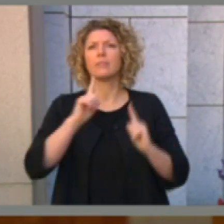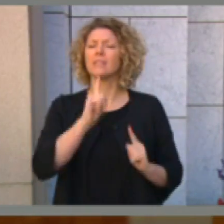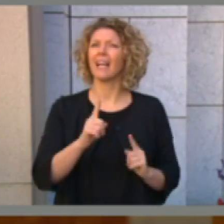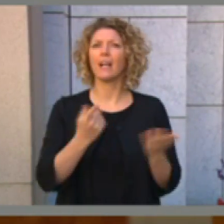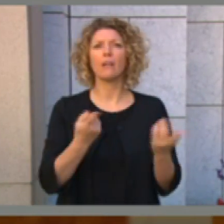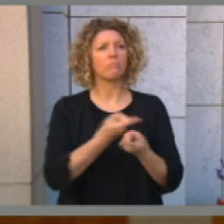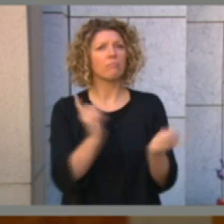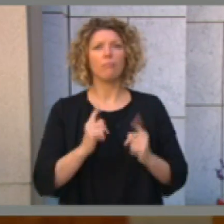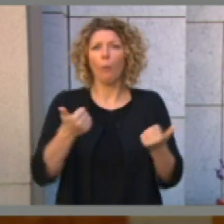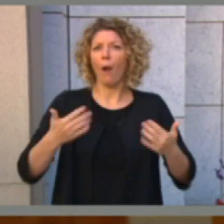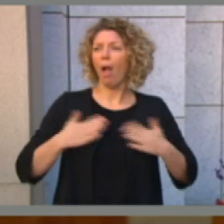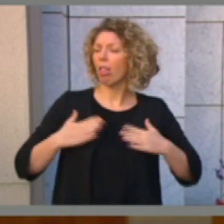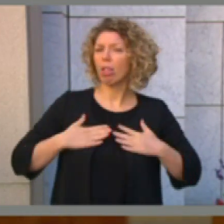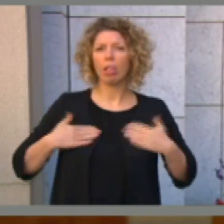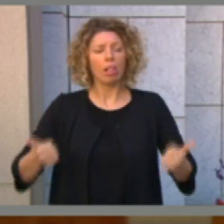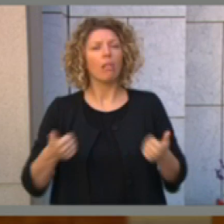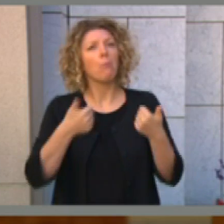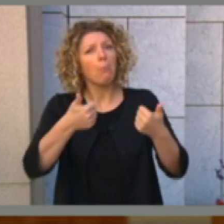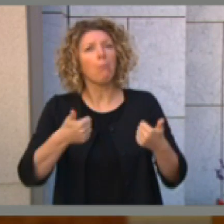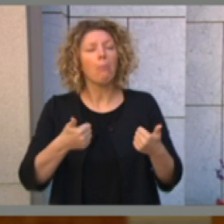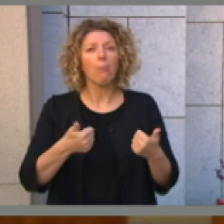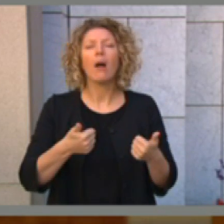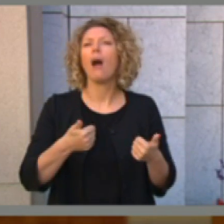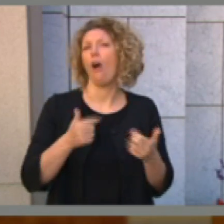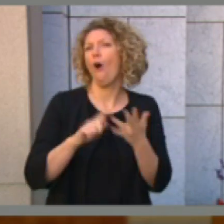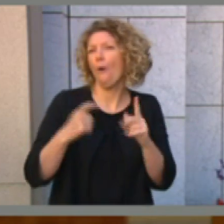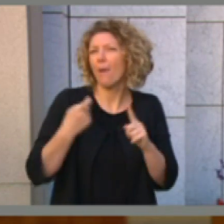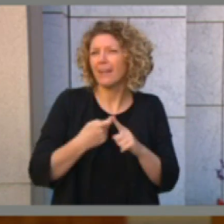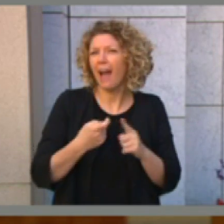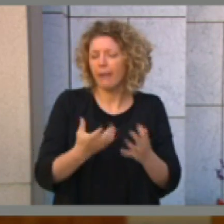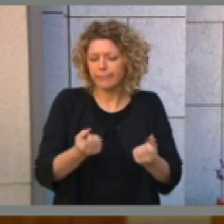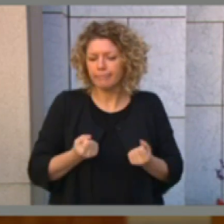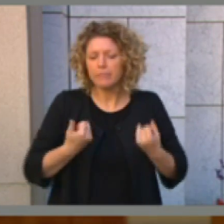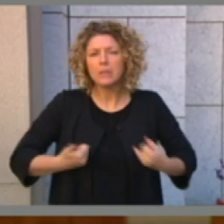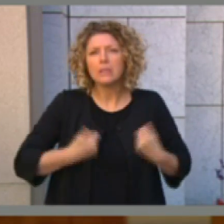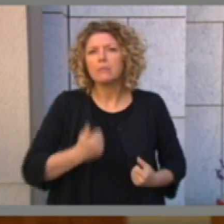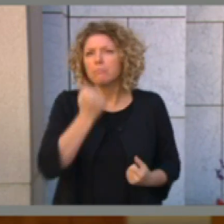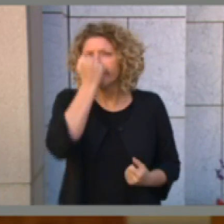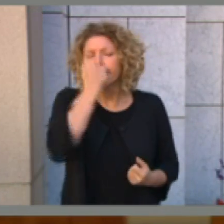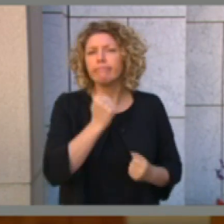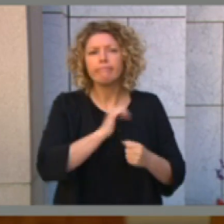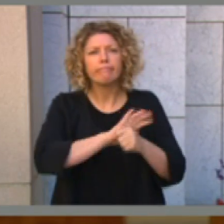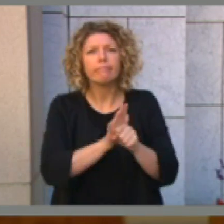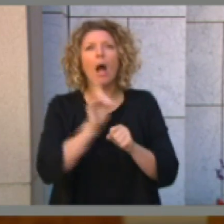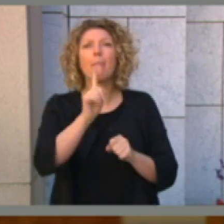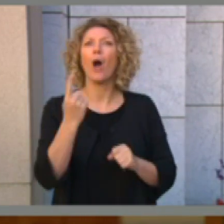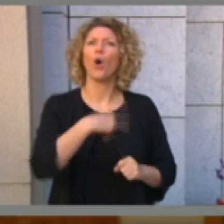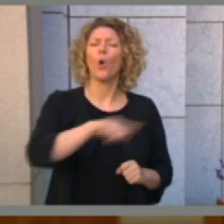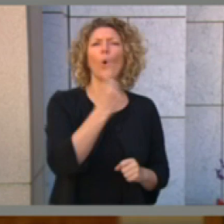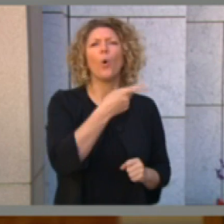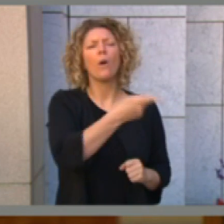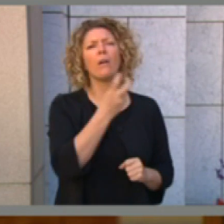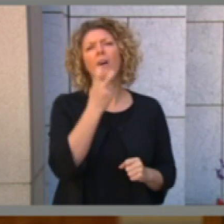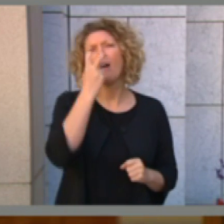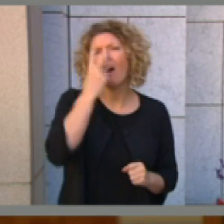are blessed with good health and are in good condition, then this is a mild condition. For the more vulnerable, for the elderly, for